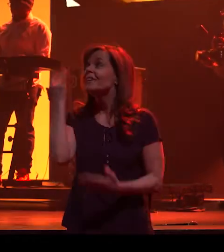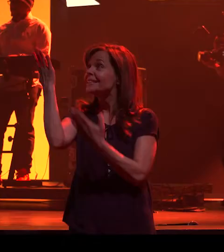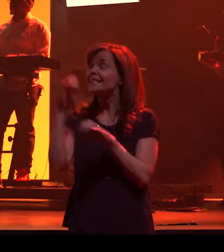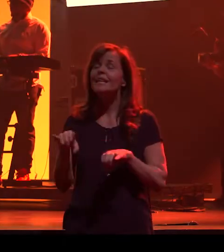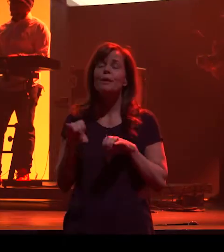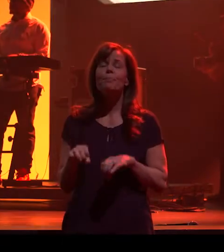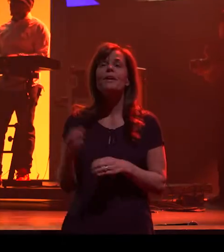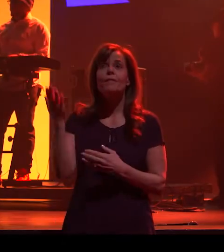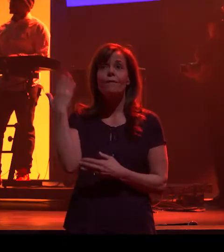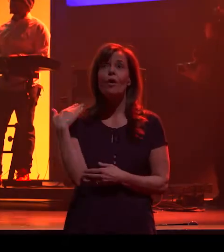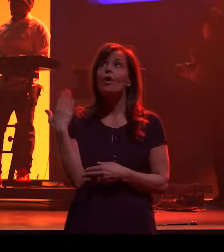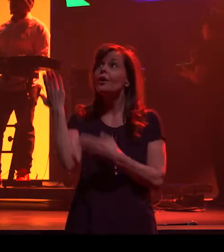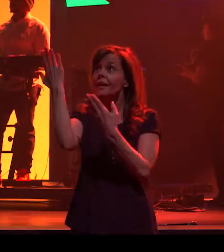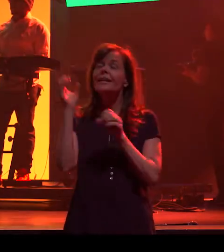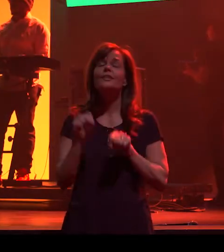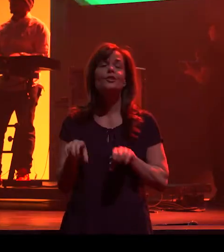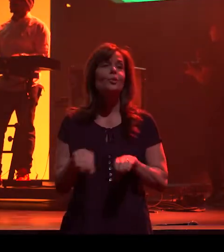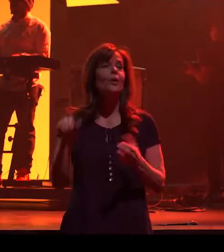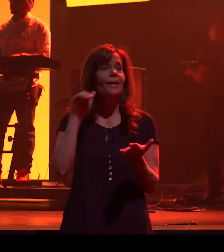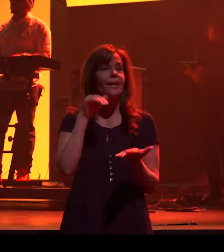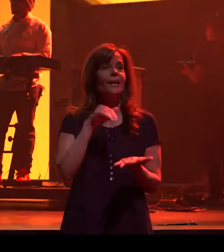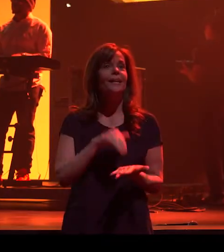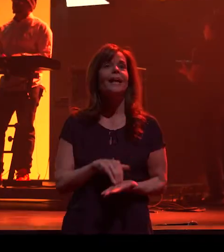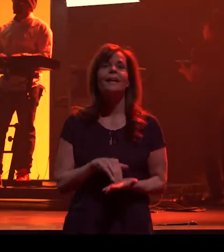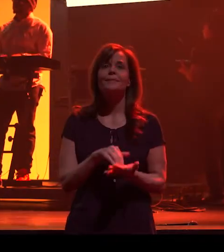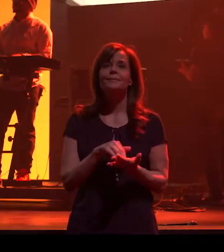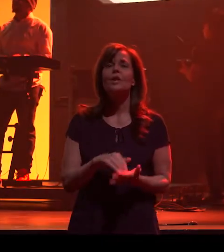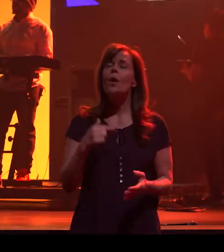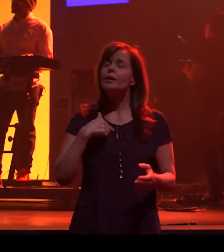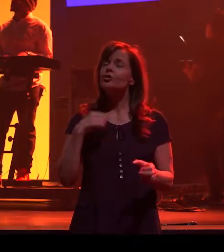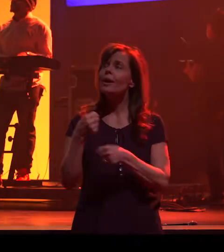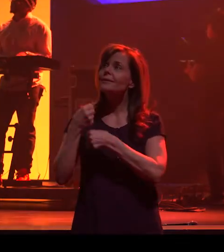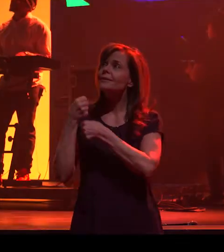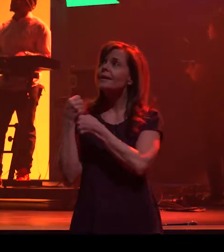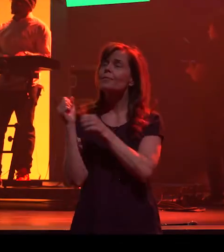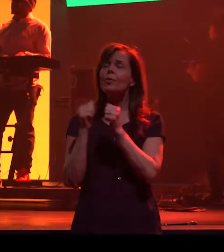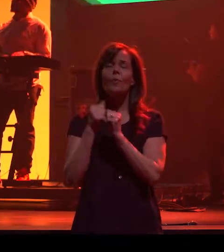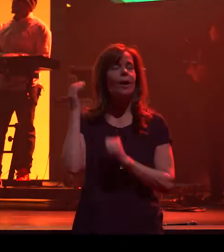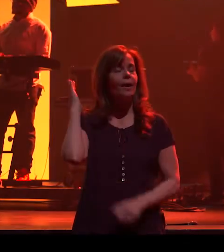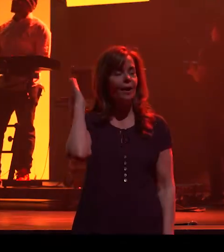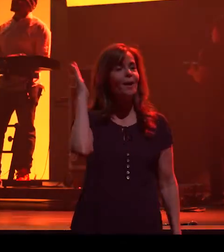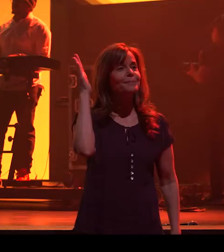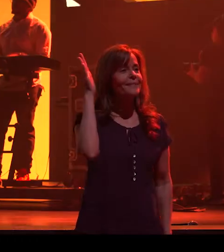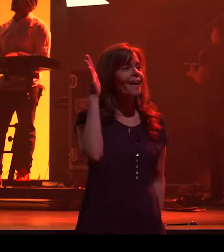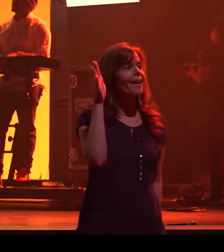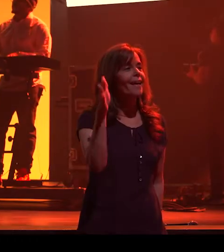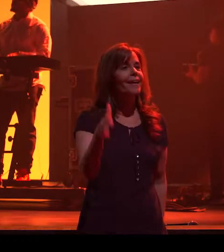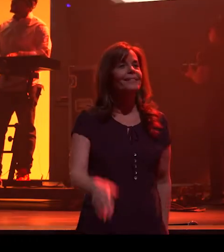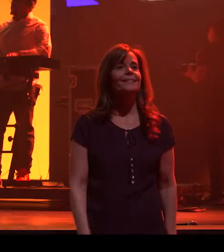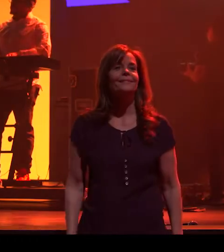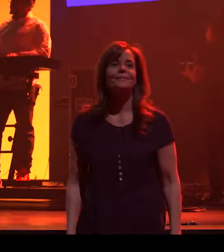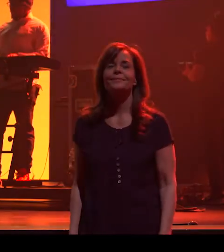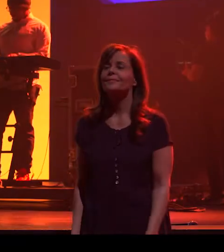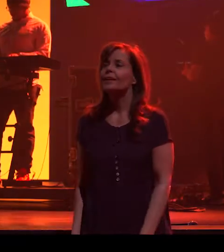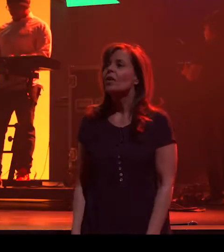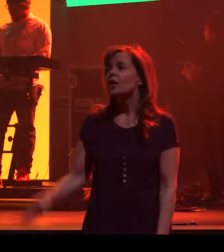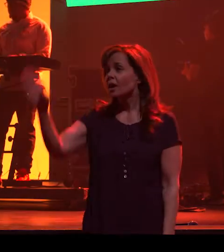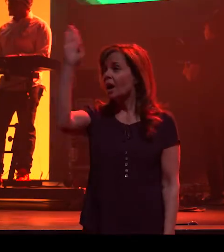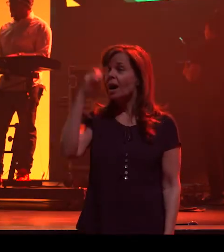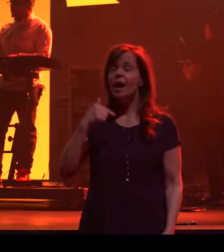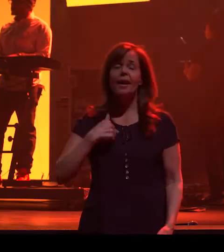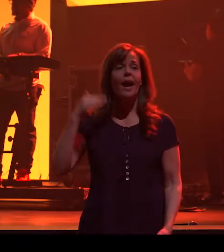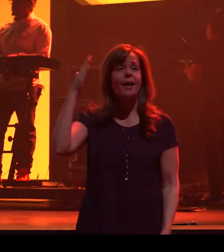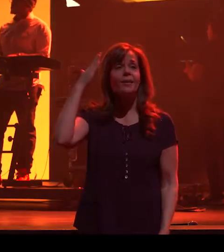patient. If he did it before, he could do it again. So I trust him as what comes next. For